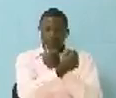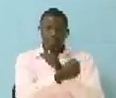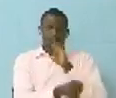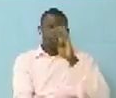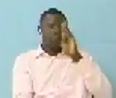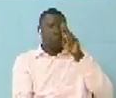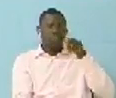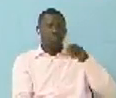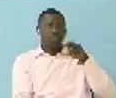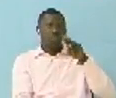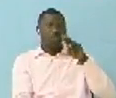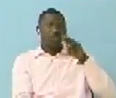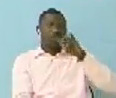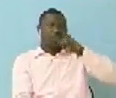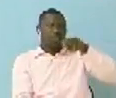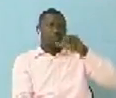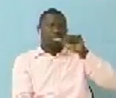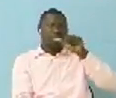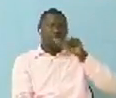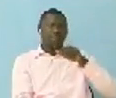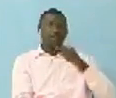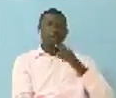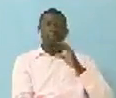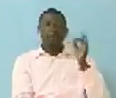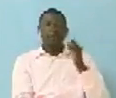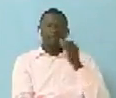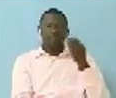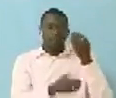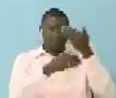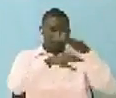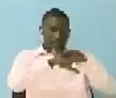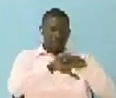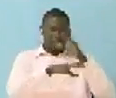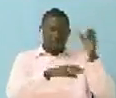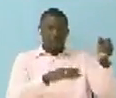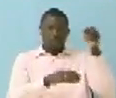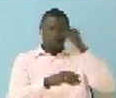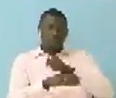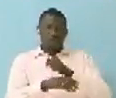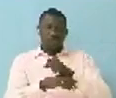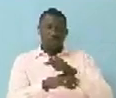that very day at night he was brought before the panel,